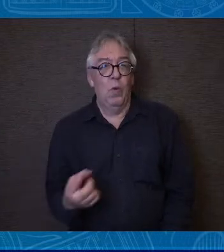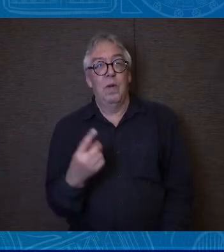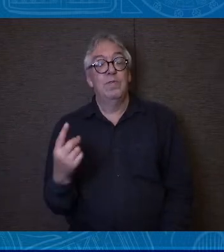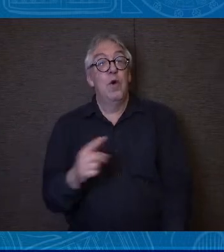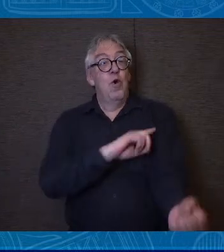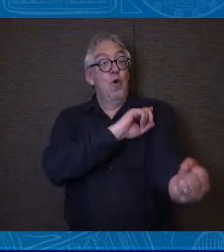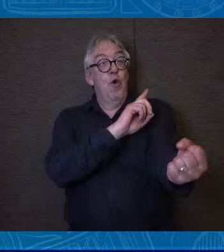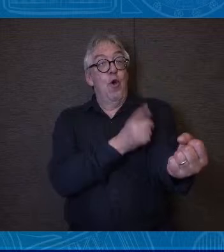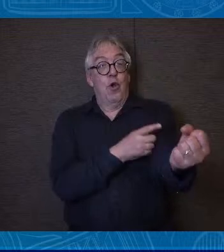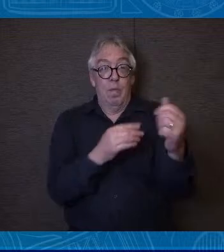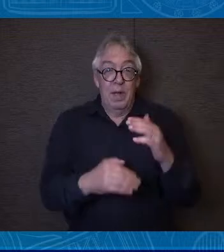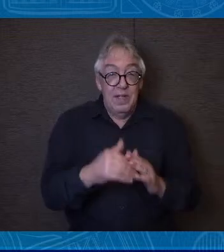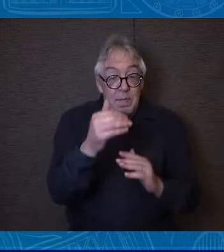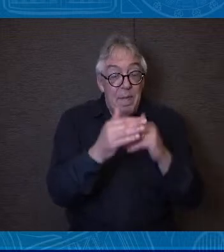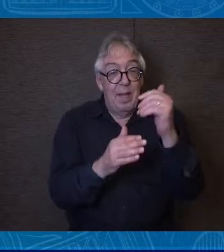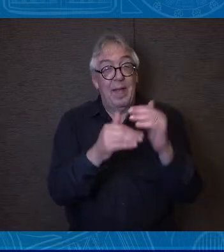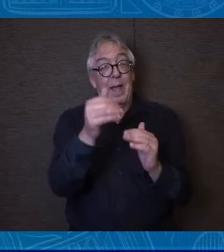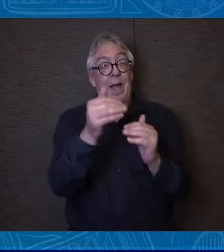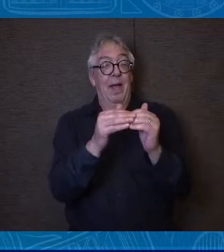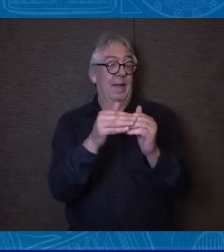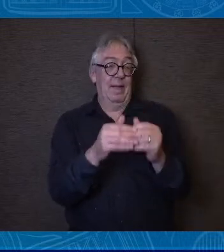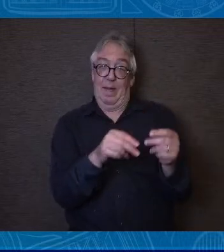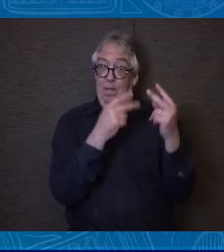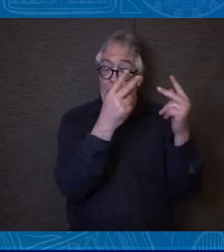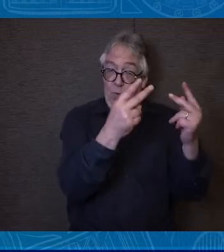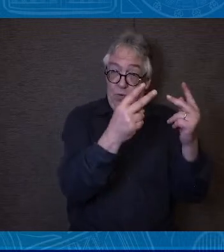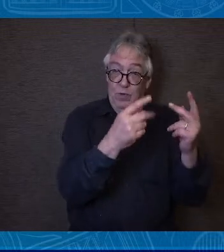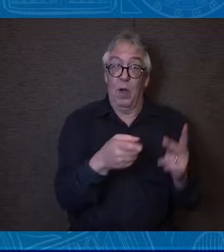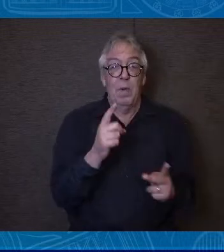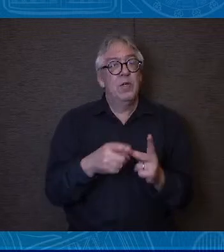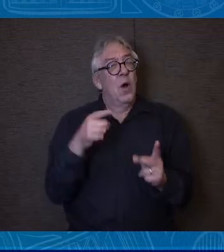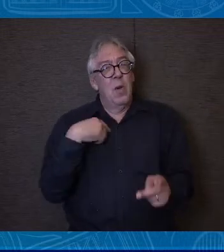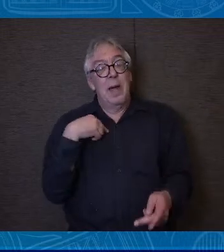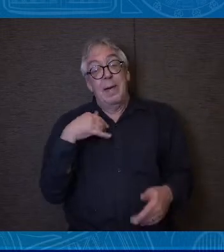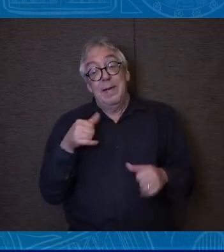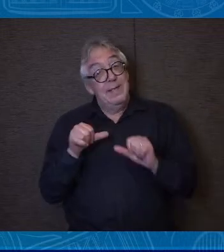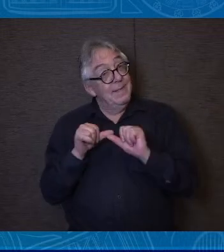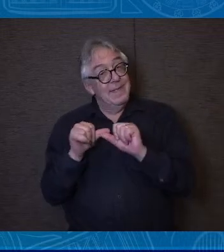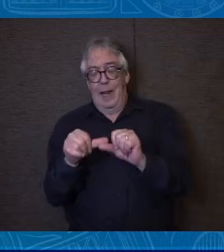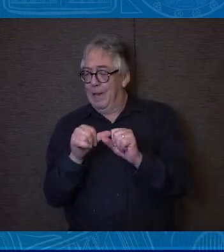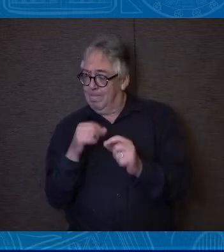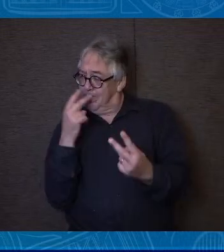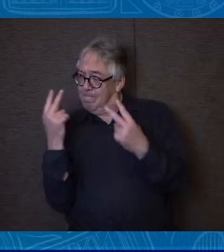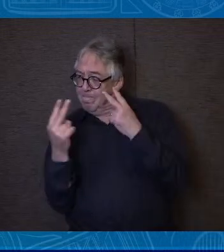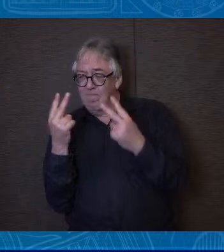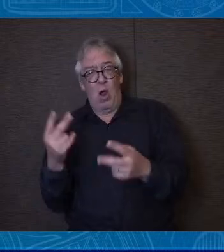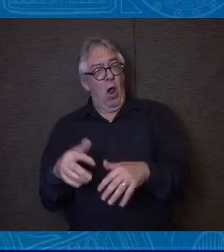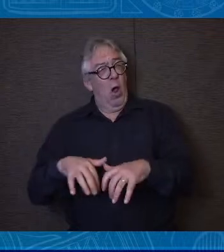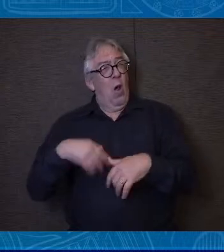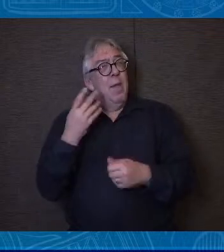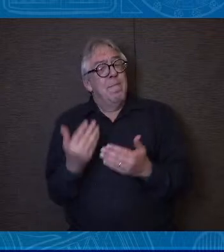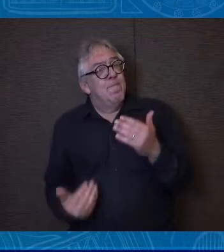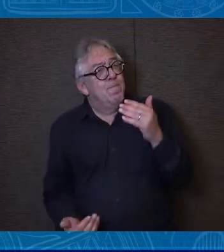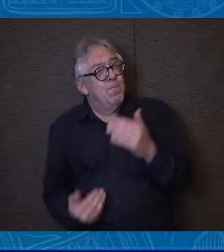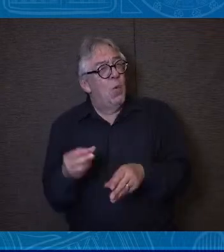of innovative practices to develop institutions in the countries. Thank